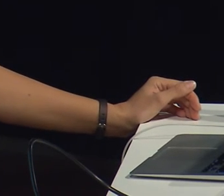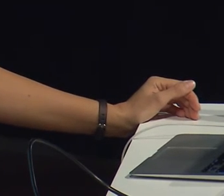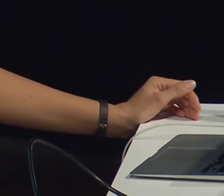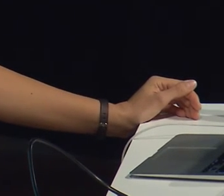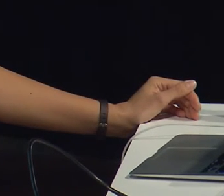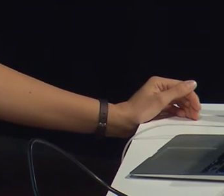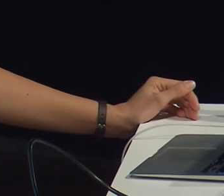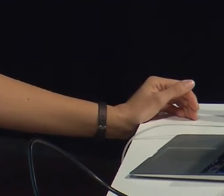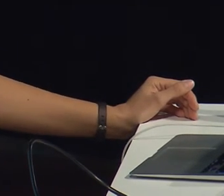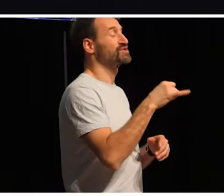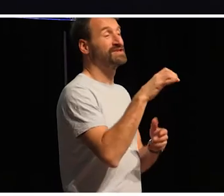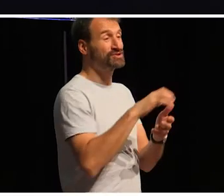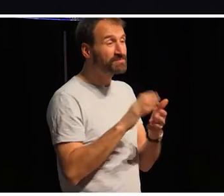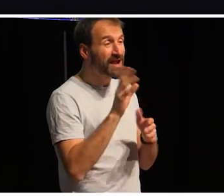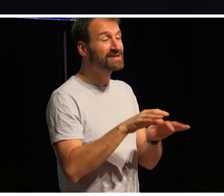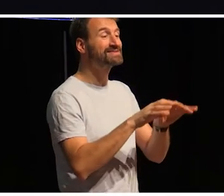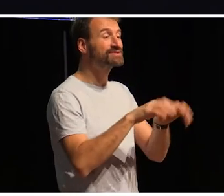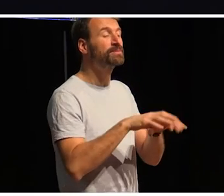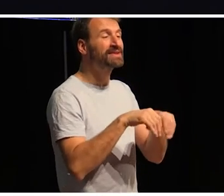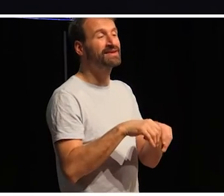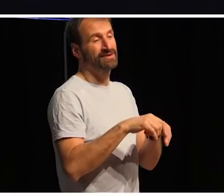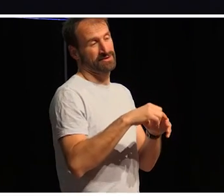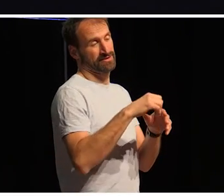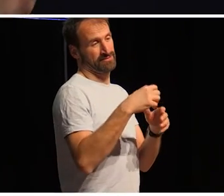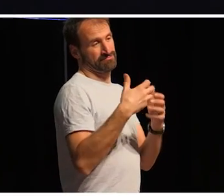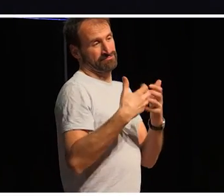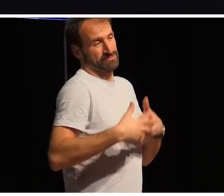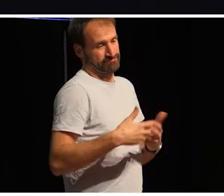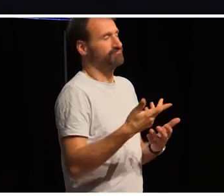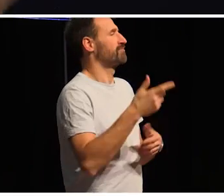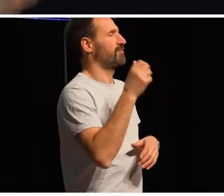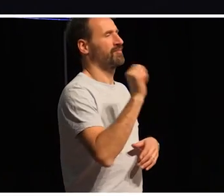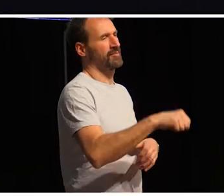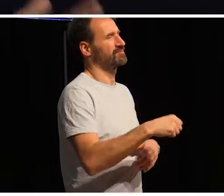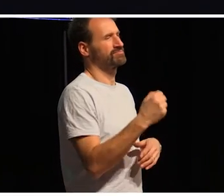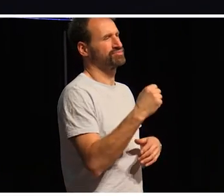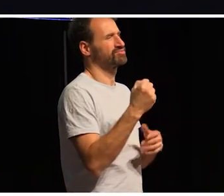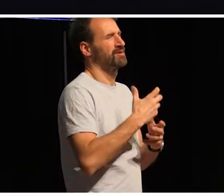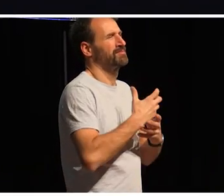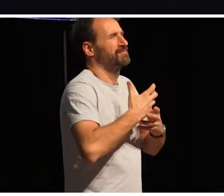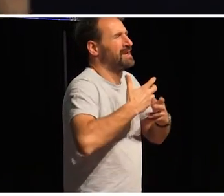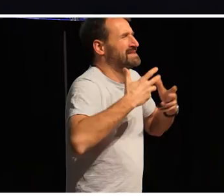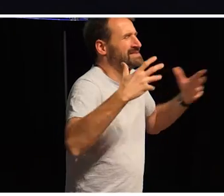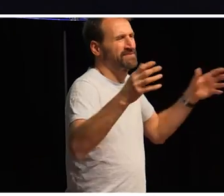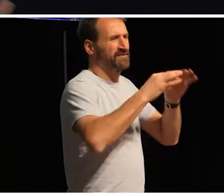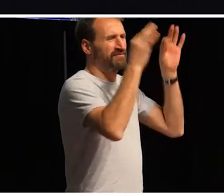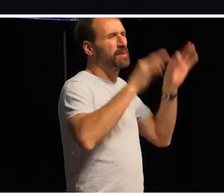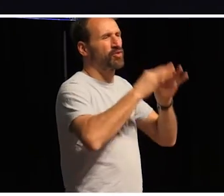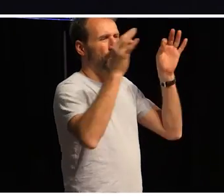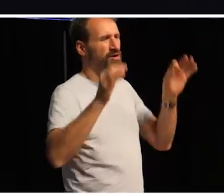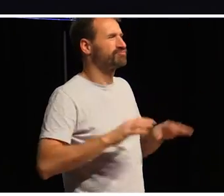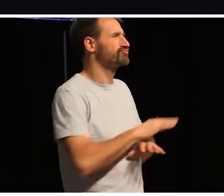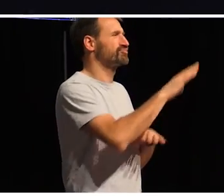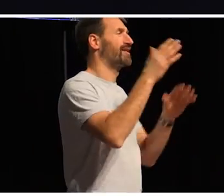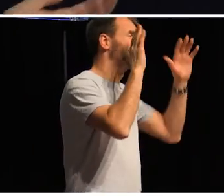run enterprise node servers, or you can run those massive frameworks on websites like Facebook and